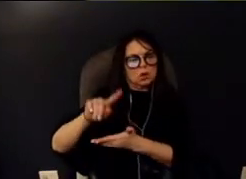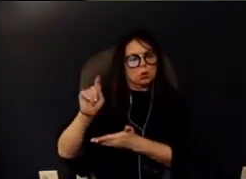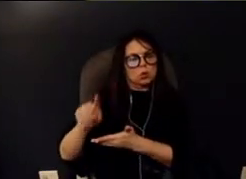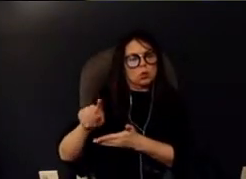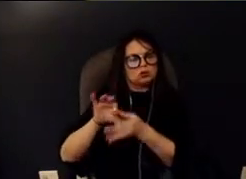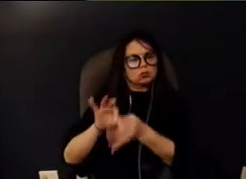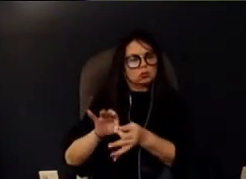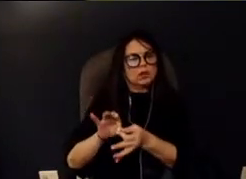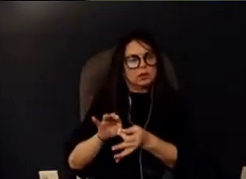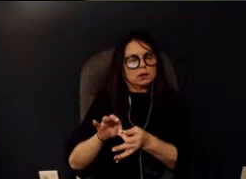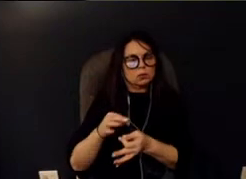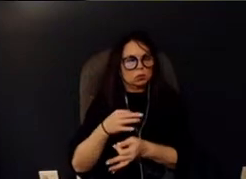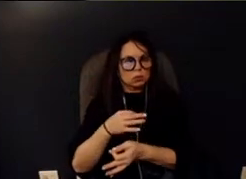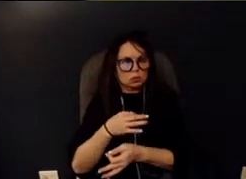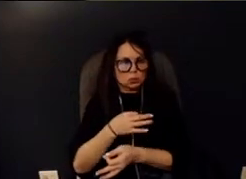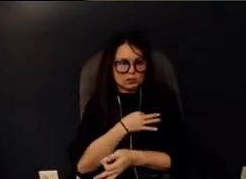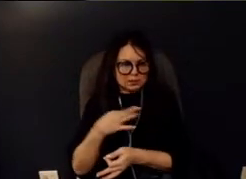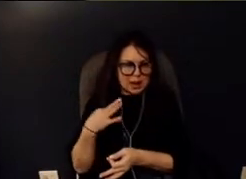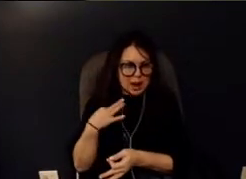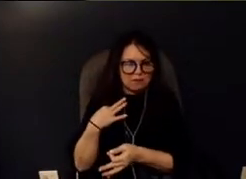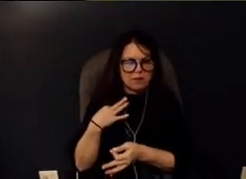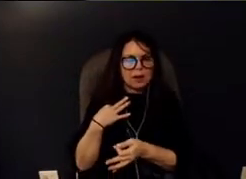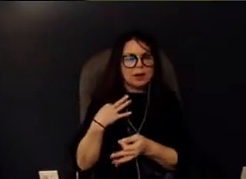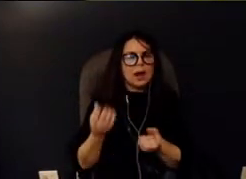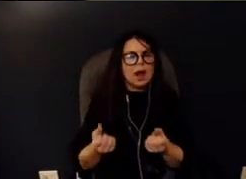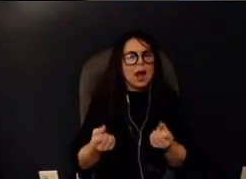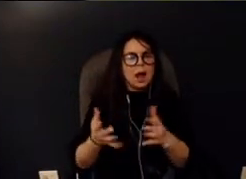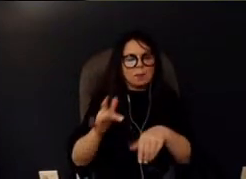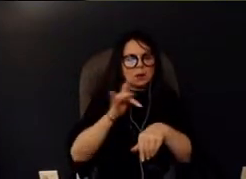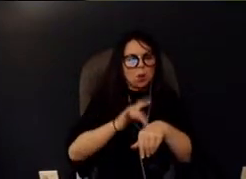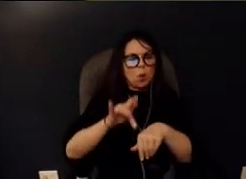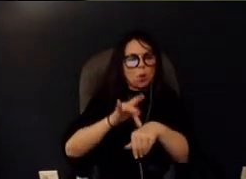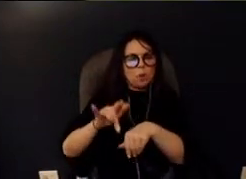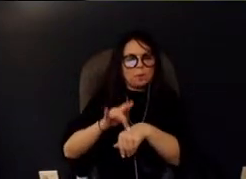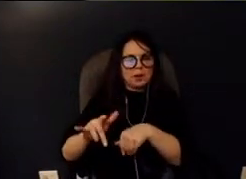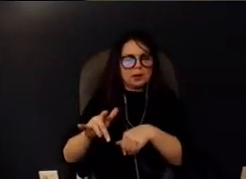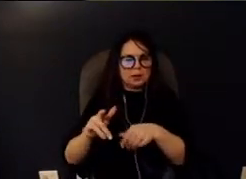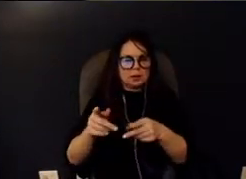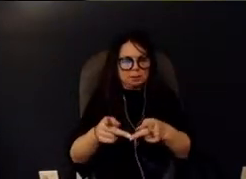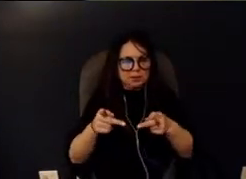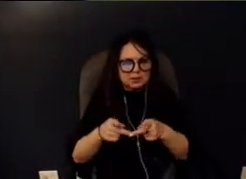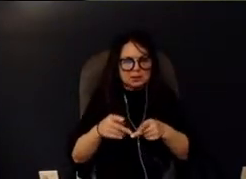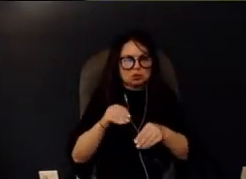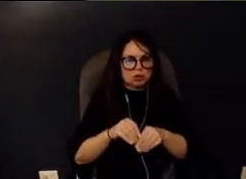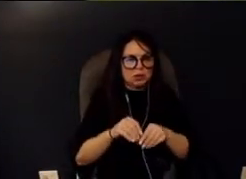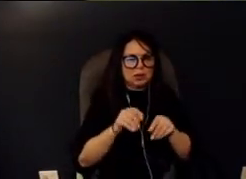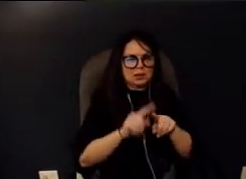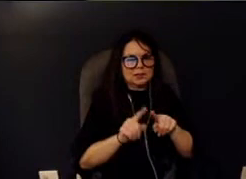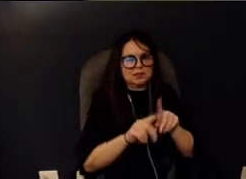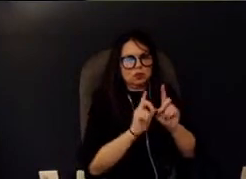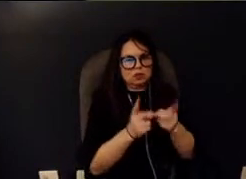open positions in departments, including MPD. Councilmember Ellison.